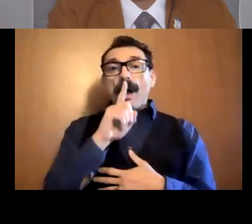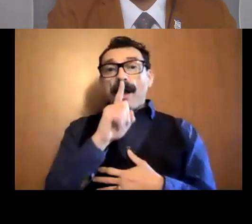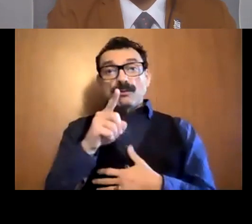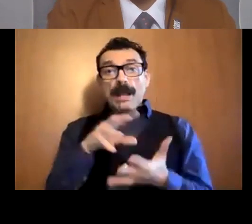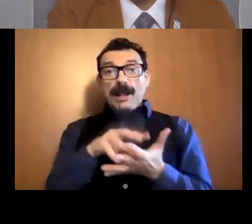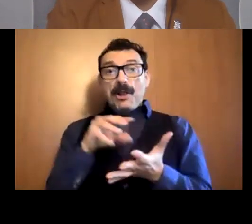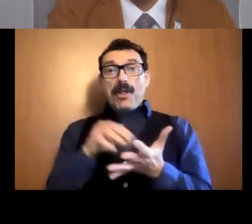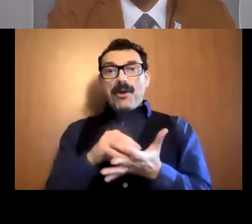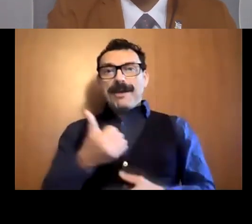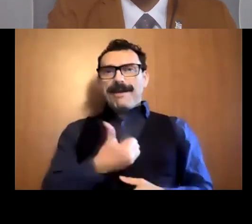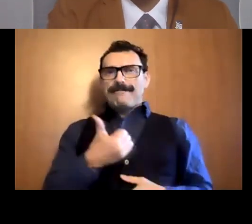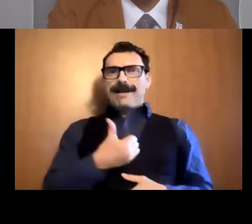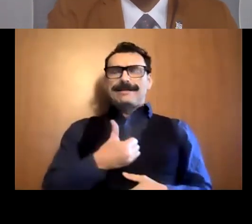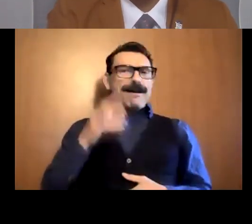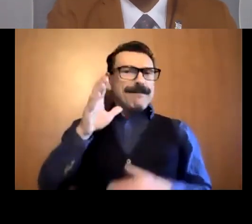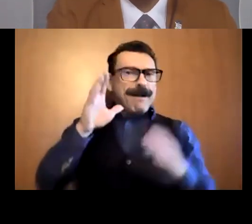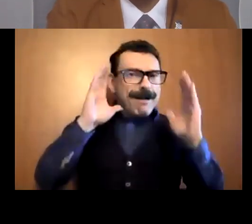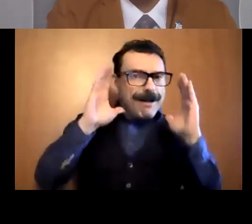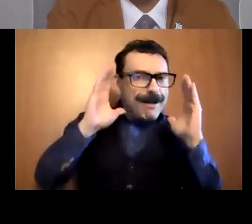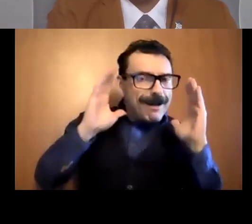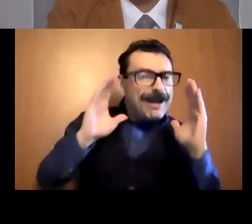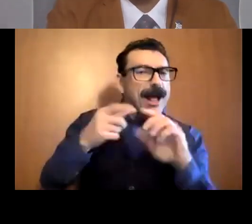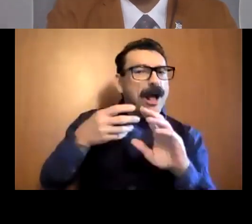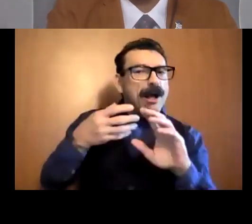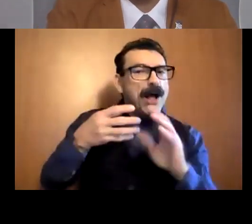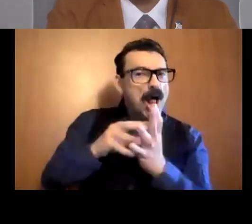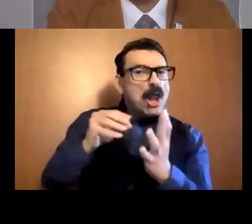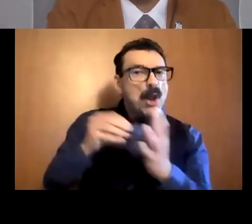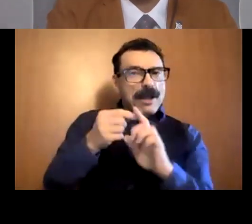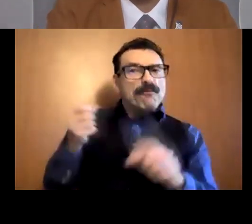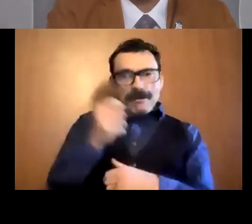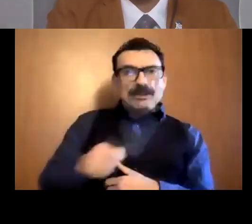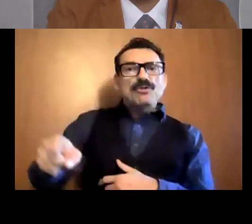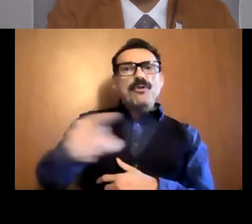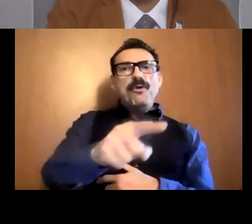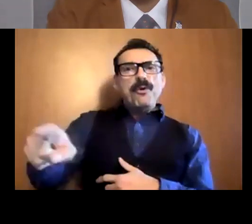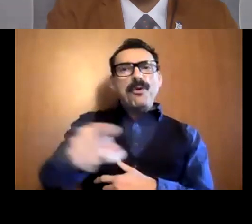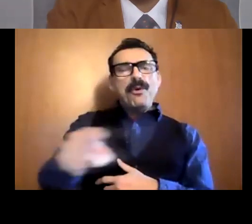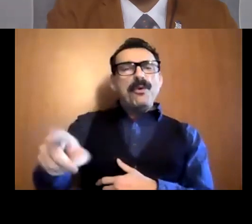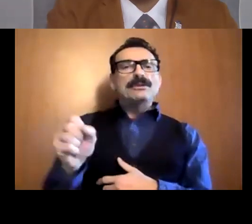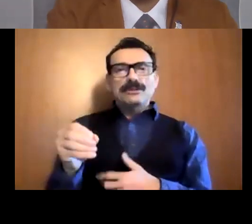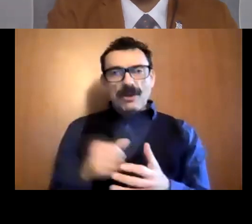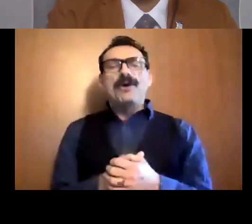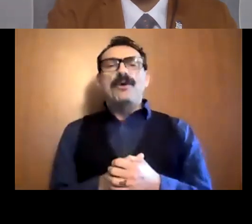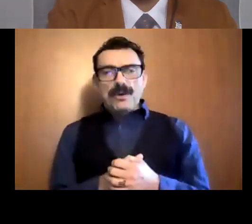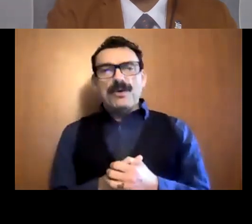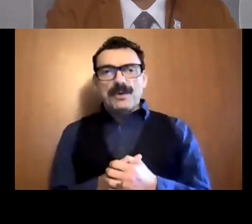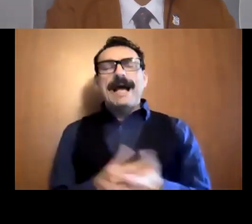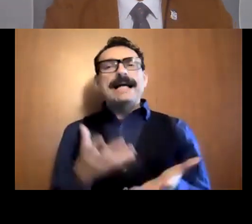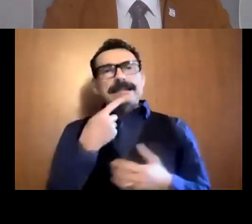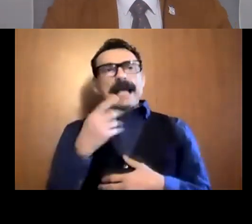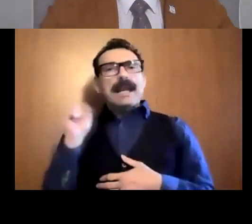while you guys were speaking. I'm like, wow, this is awesome, right? But I just want to say, let's just be the voice we want to hear. And let's just